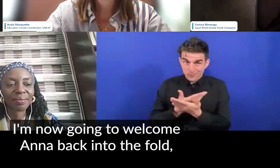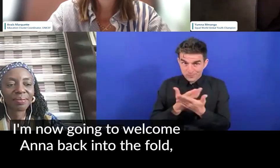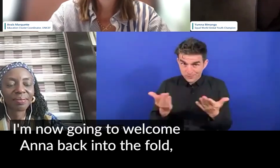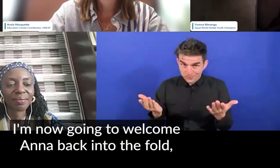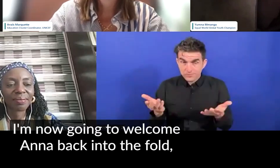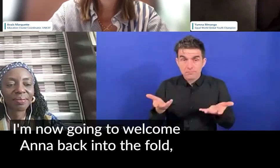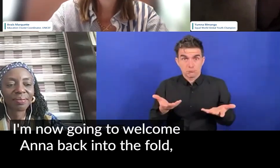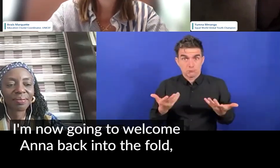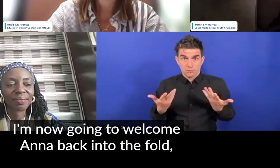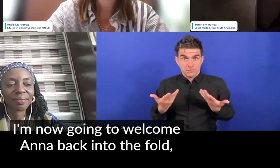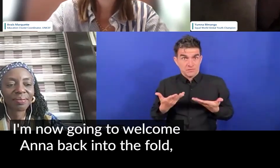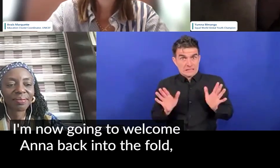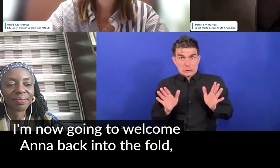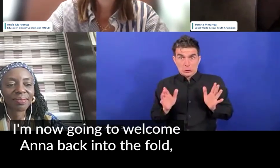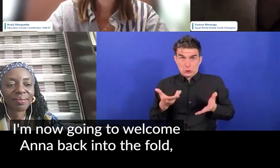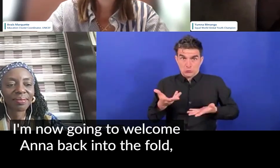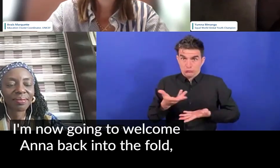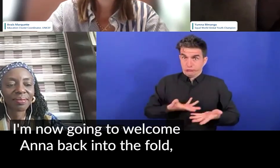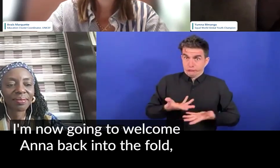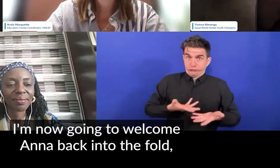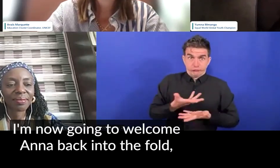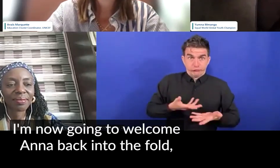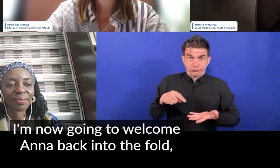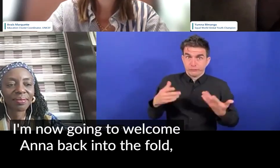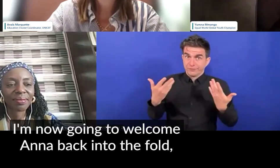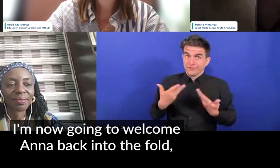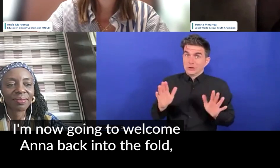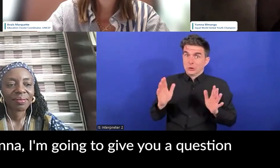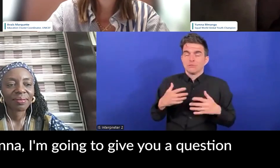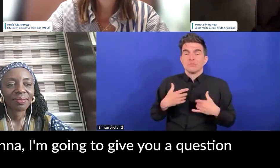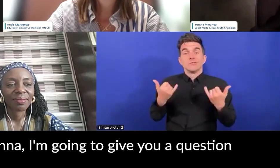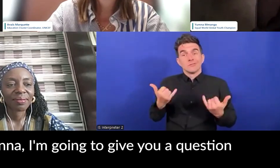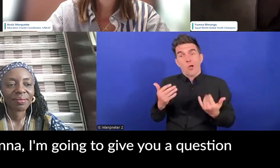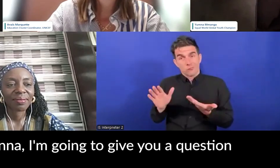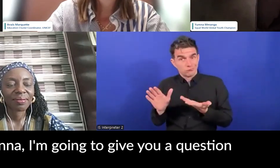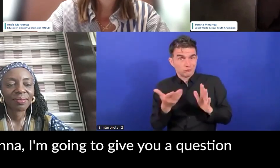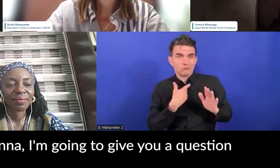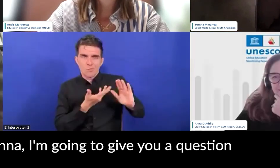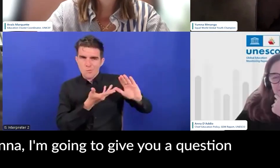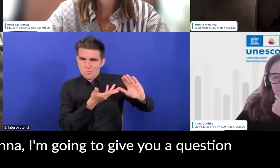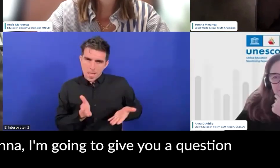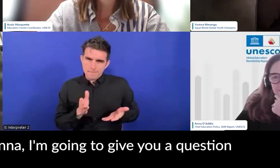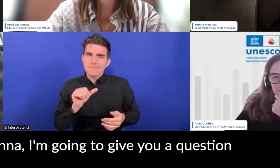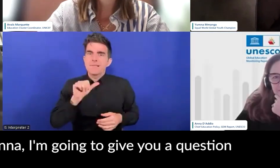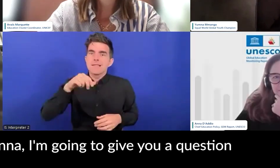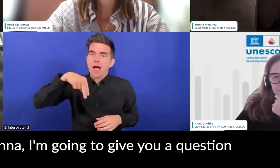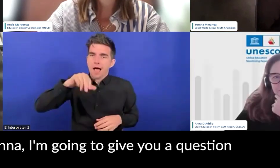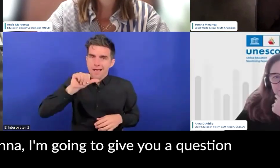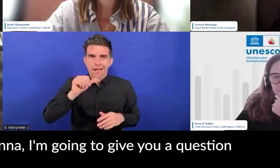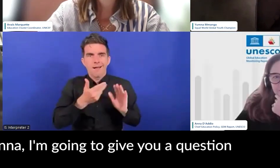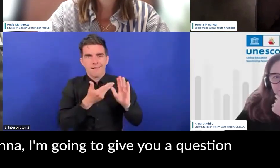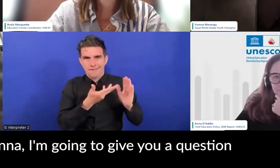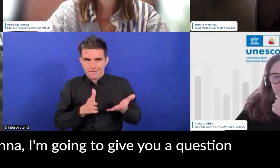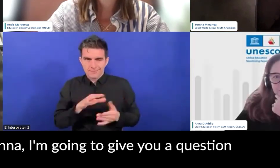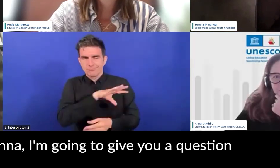now going to welcome Anna back into the fold. And Anna, I'm going to give